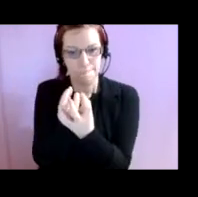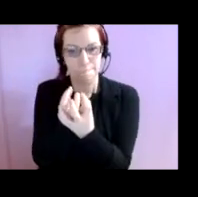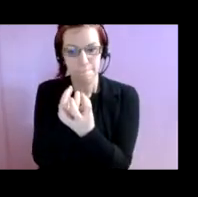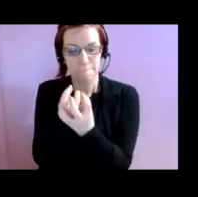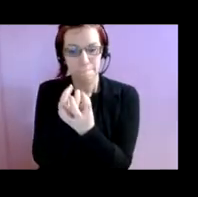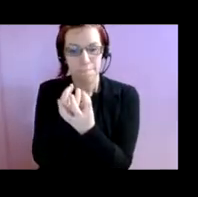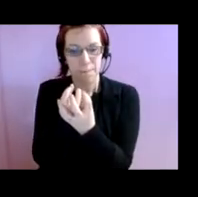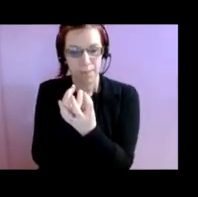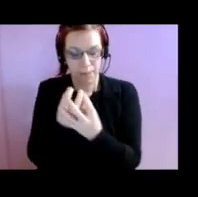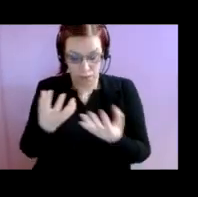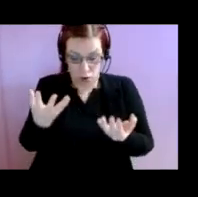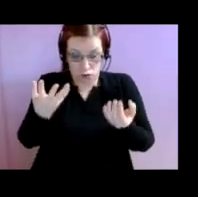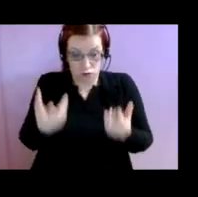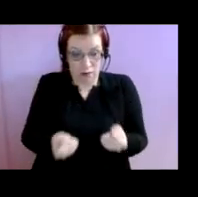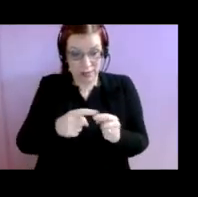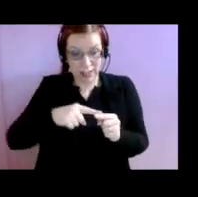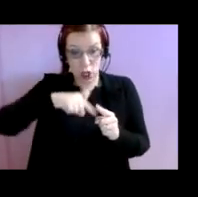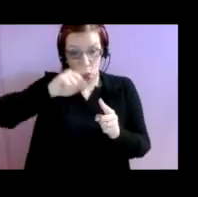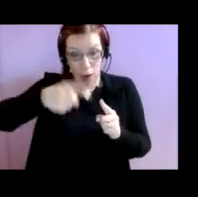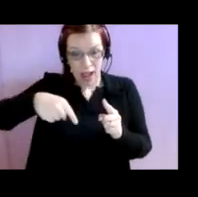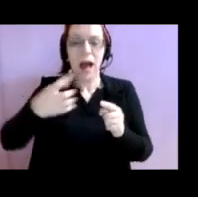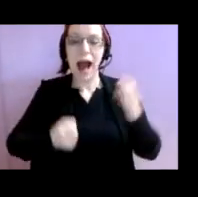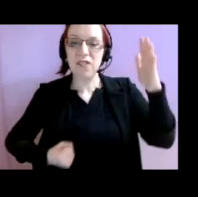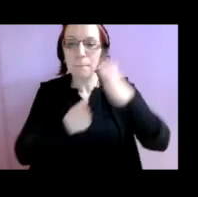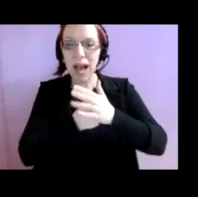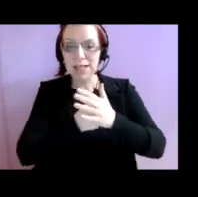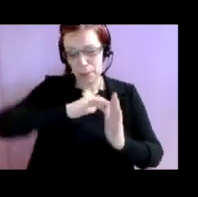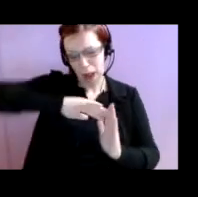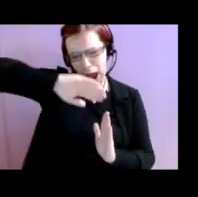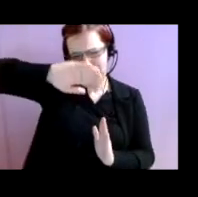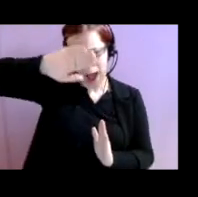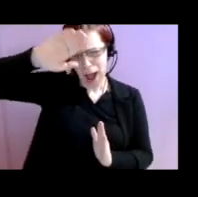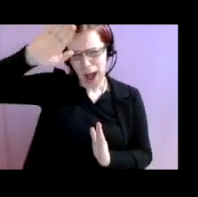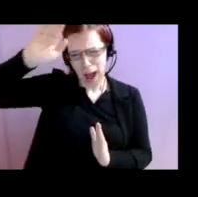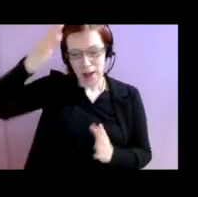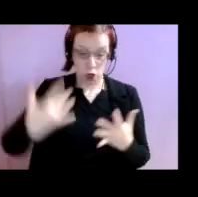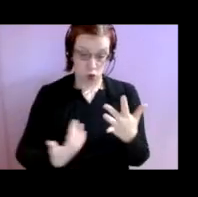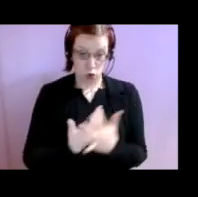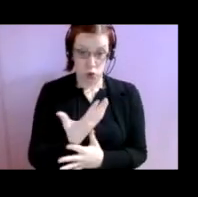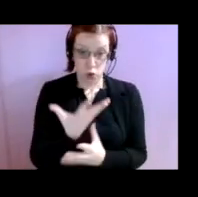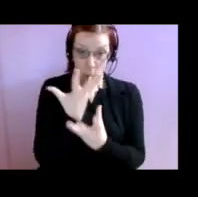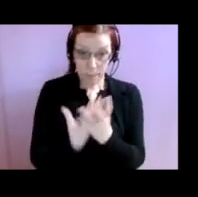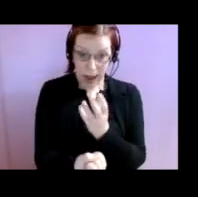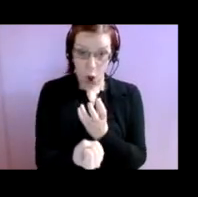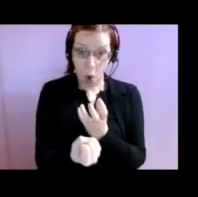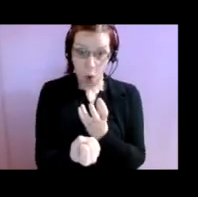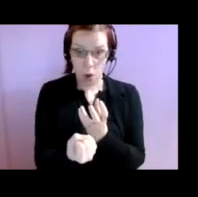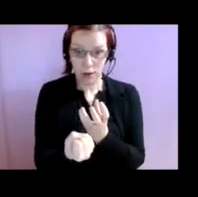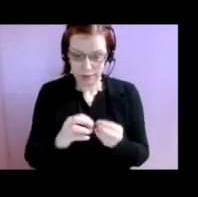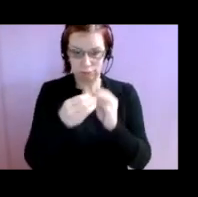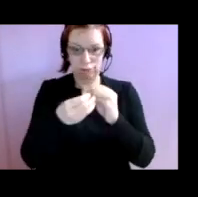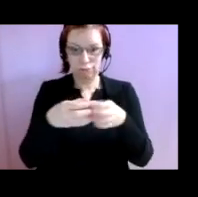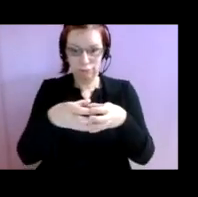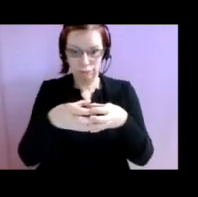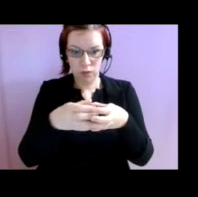the gravitational wave signal reaches a maximum, a peak, a new black hole is born, and then it